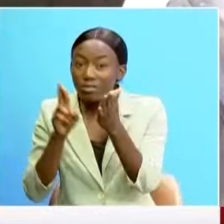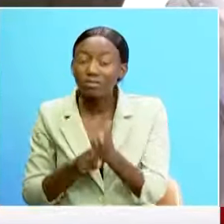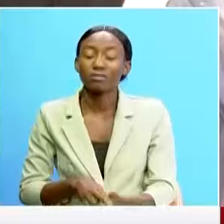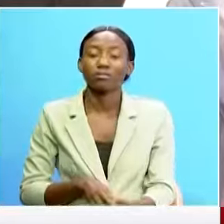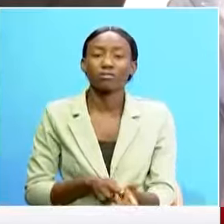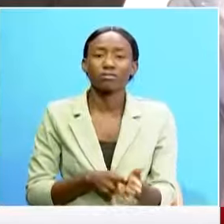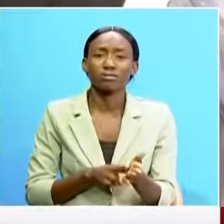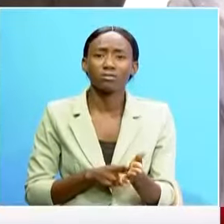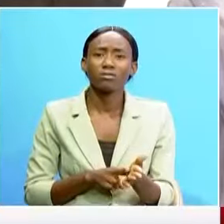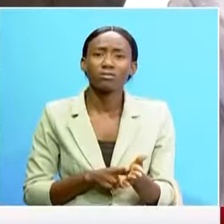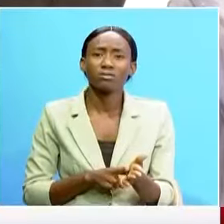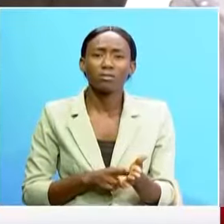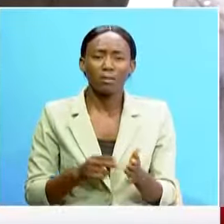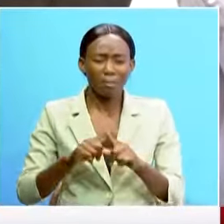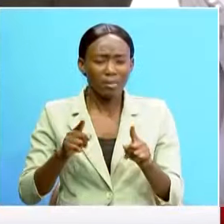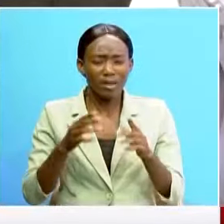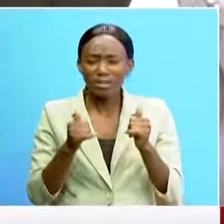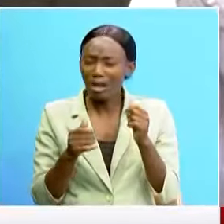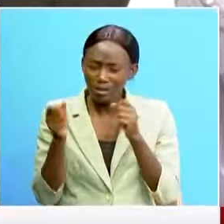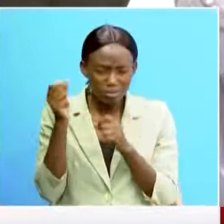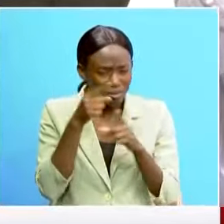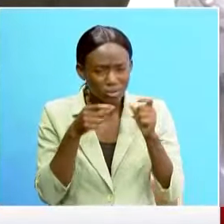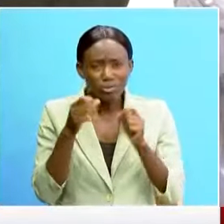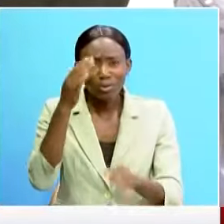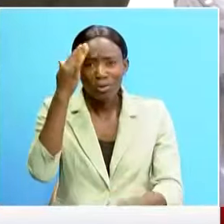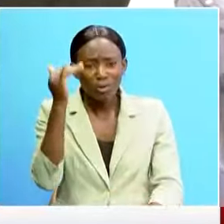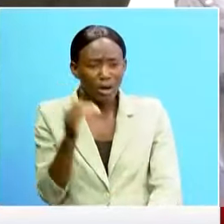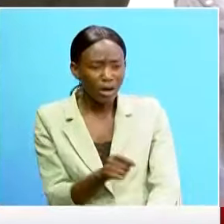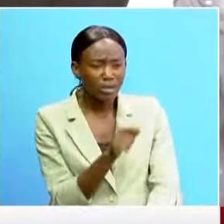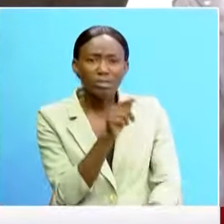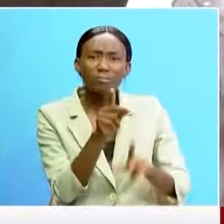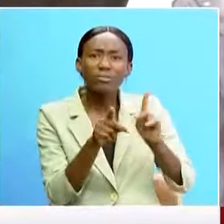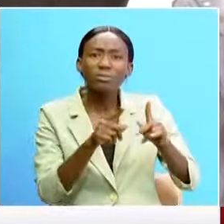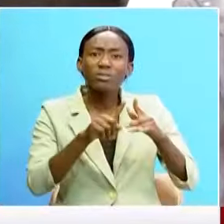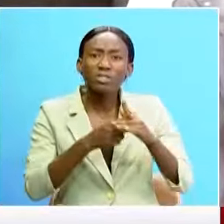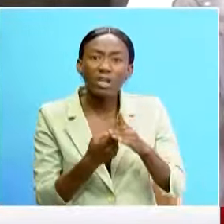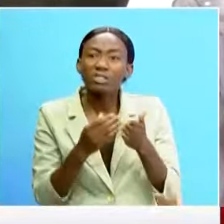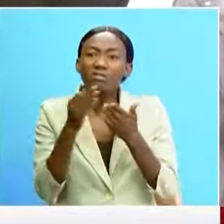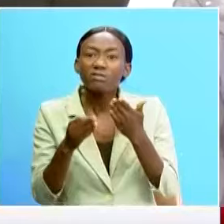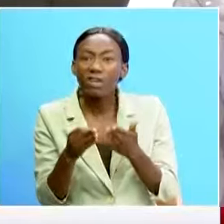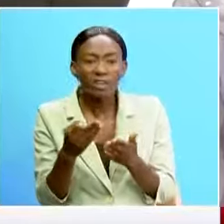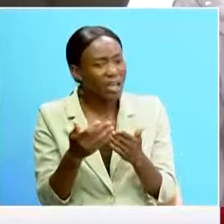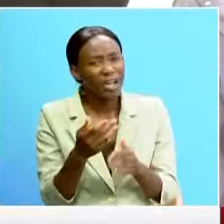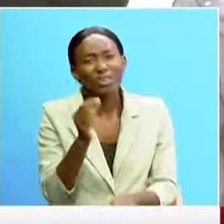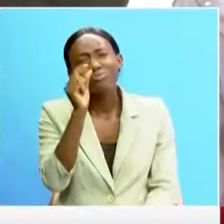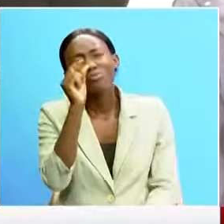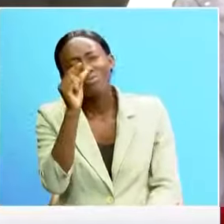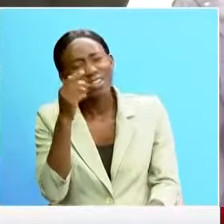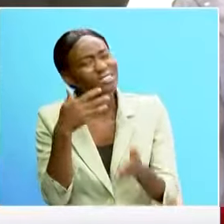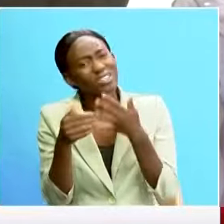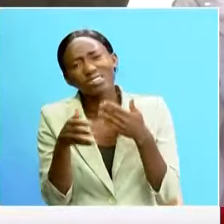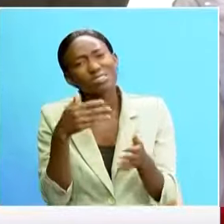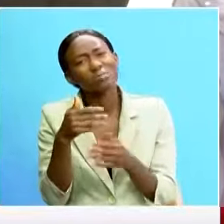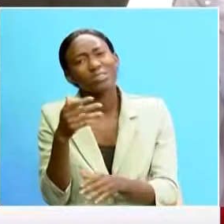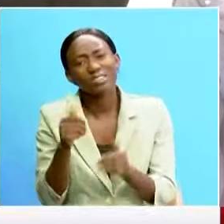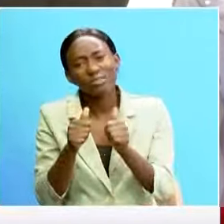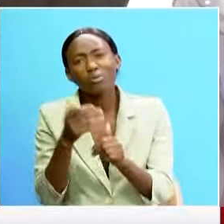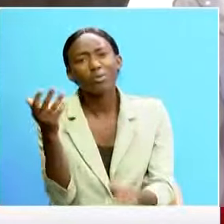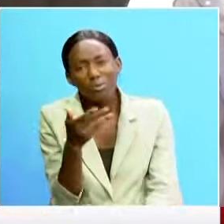But I'm surprised to see to it that people, they are failing to understand just a very simple thing.